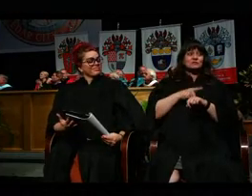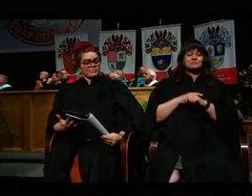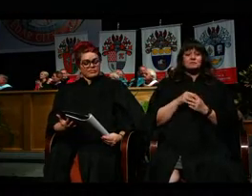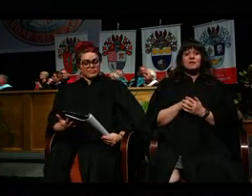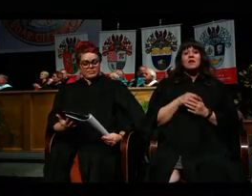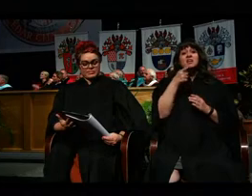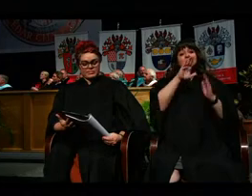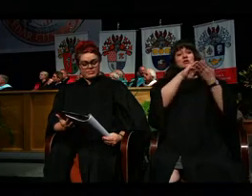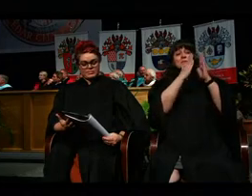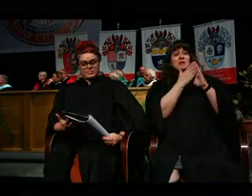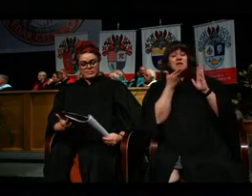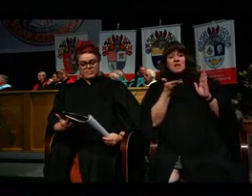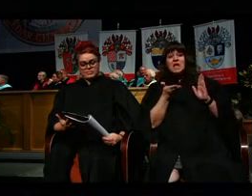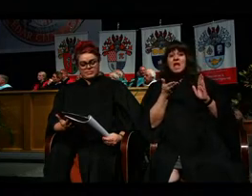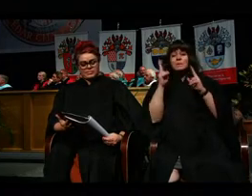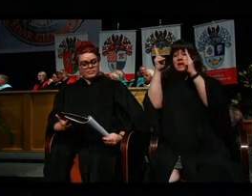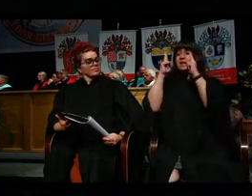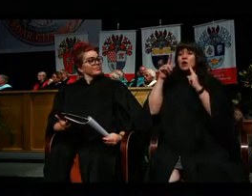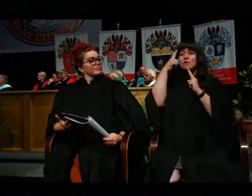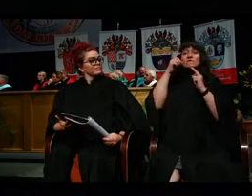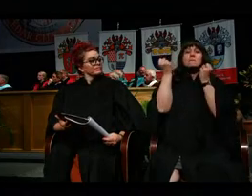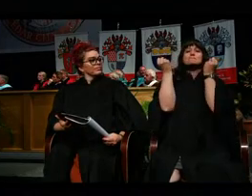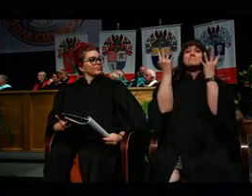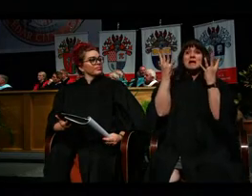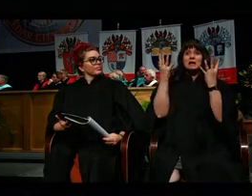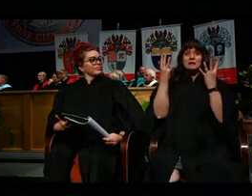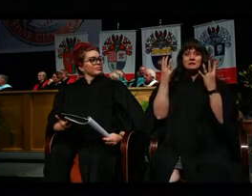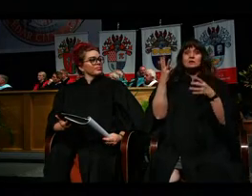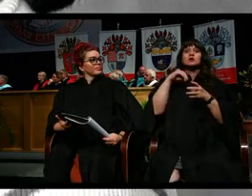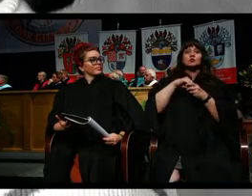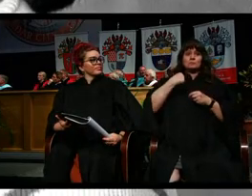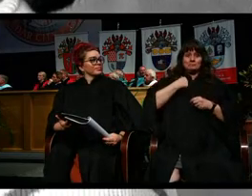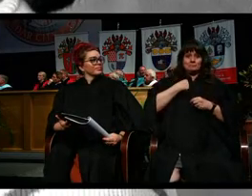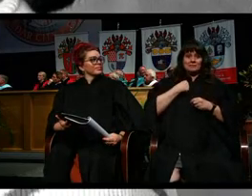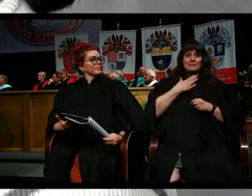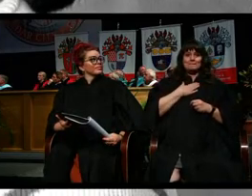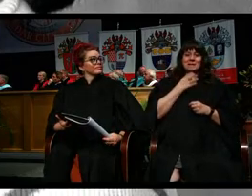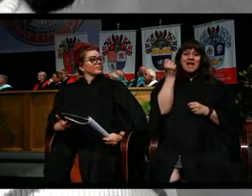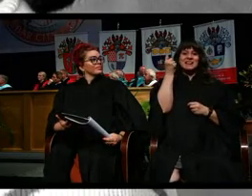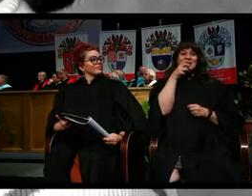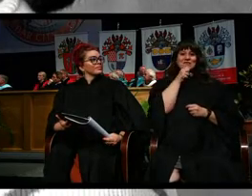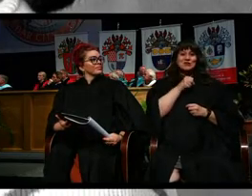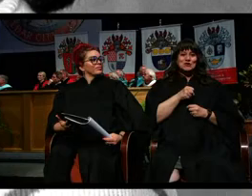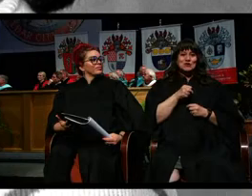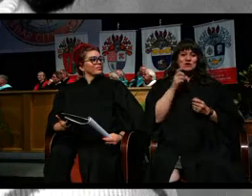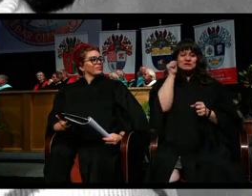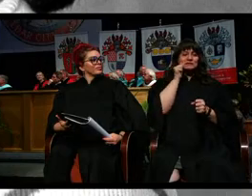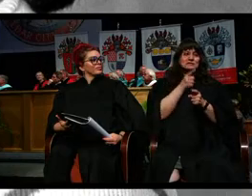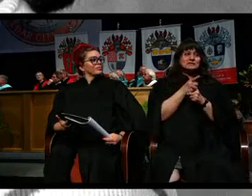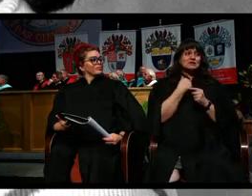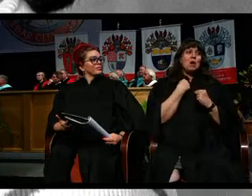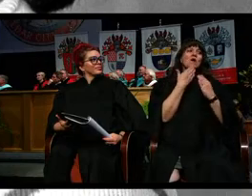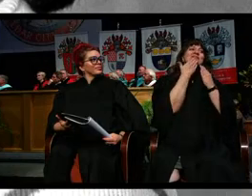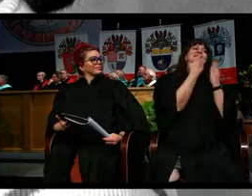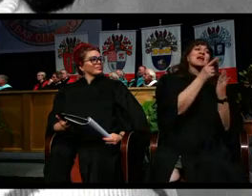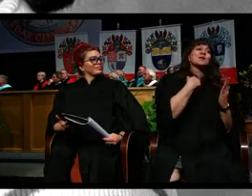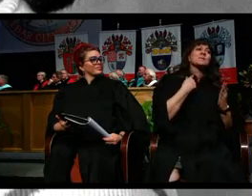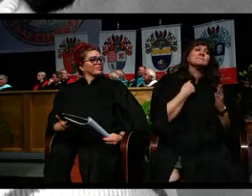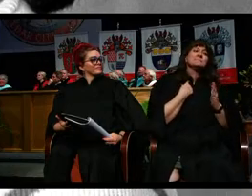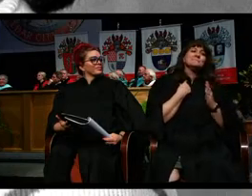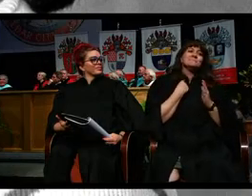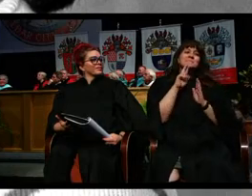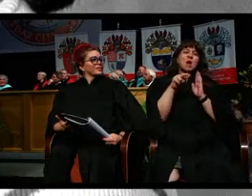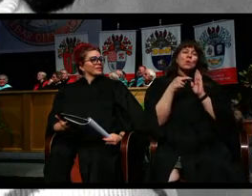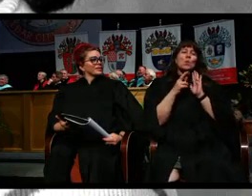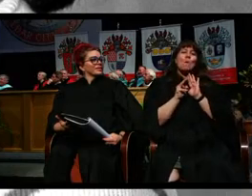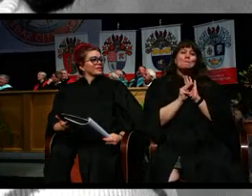She became a hero to many, including me, her 11-year-old sister. Thanks for being my role model. Oh my gosh, this is ridiculous. Why do I